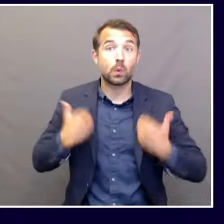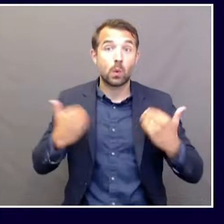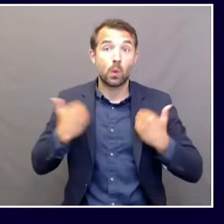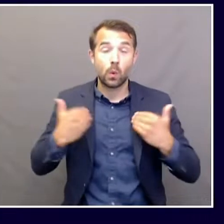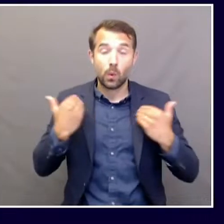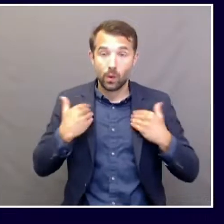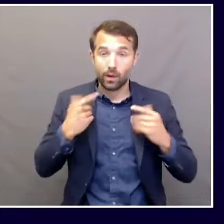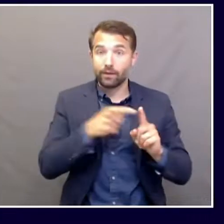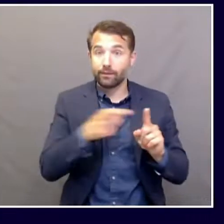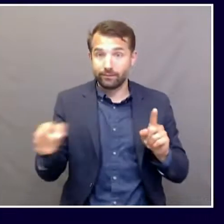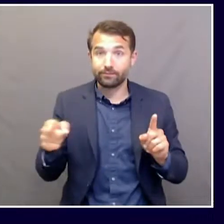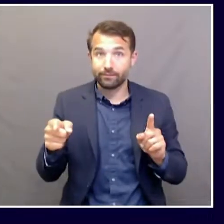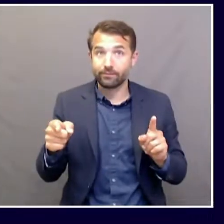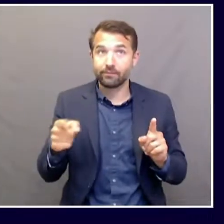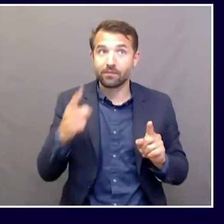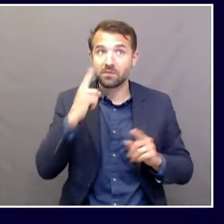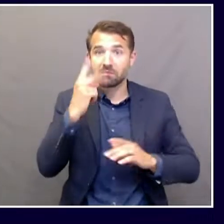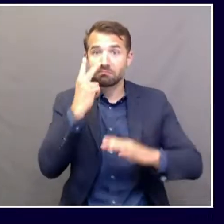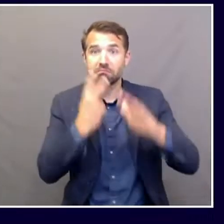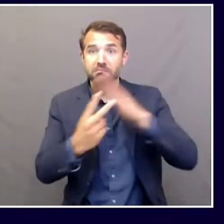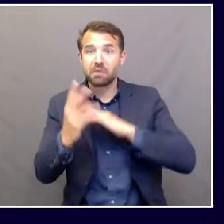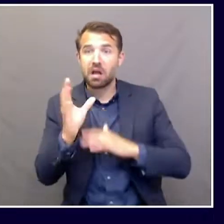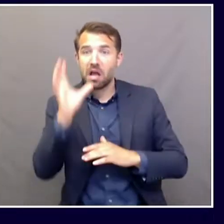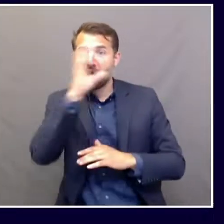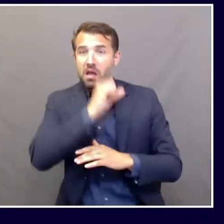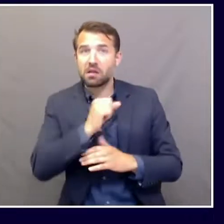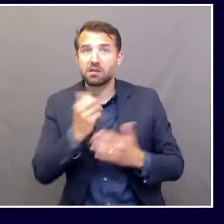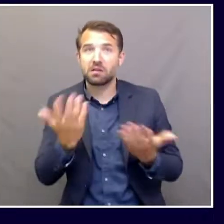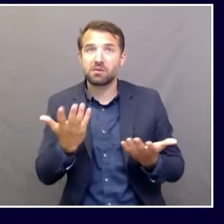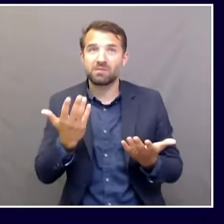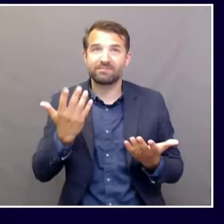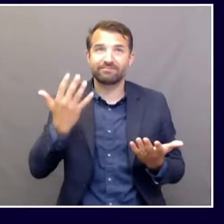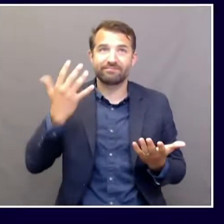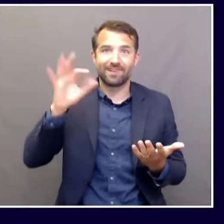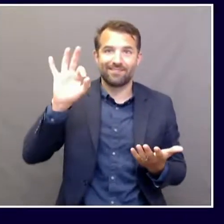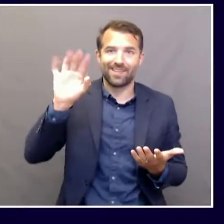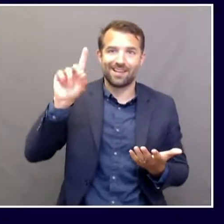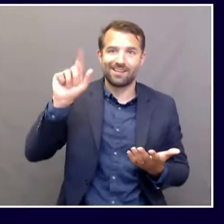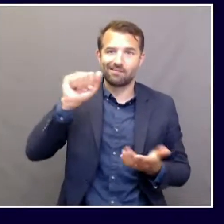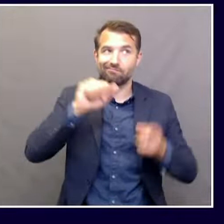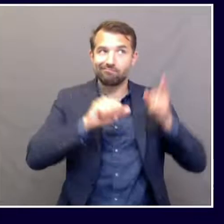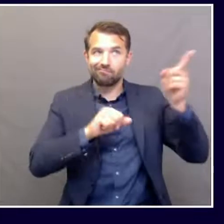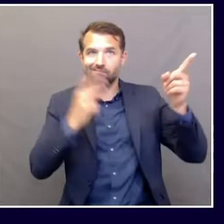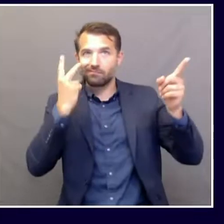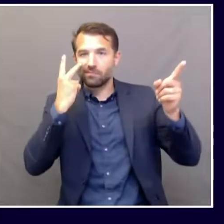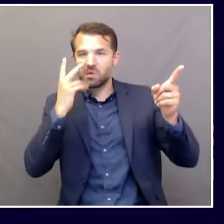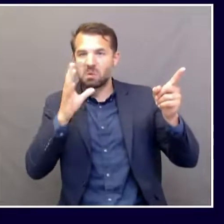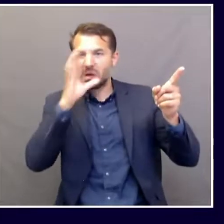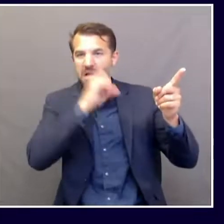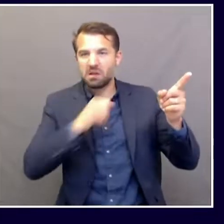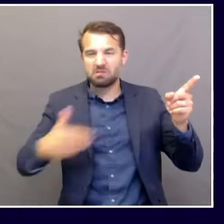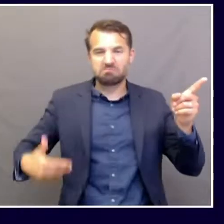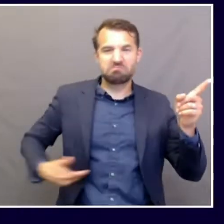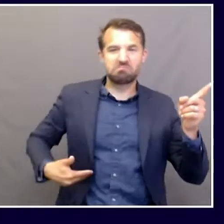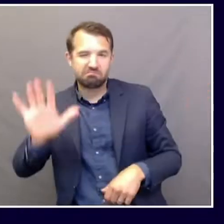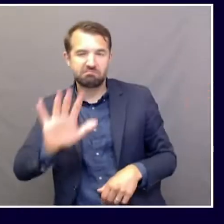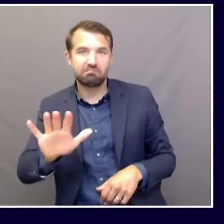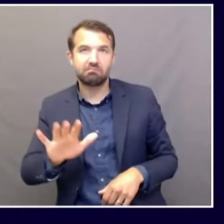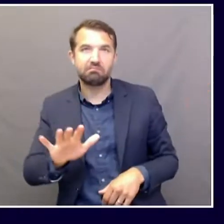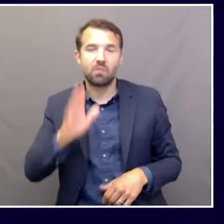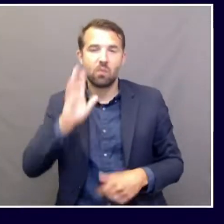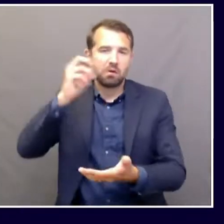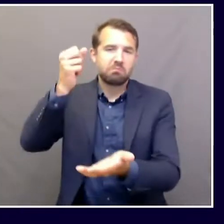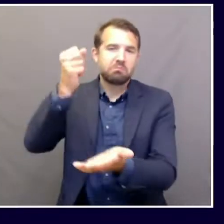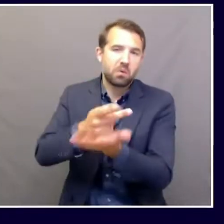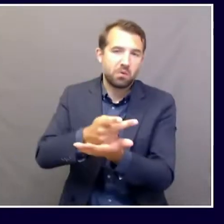speculated, and it's all speculation because FDA makes the final call, but some folks have thought, later in the fall, maybe around Thanksgiving. That's